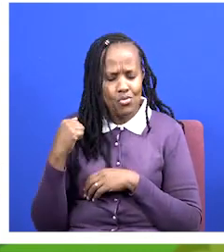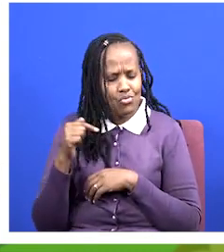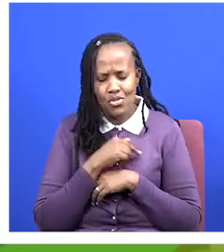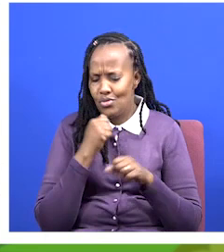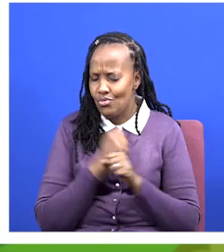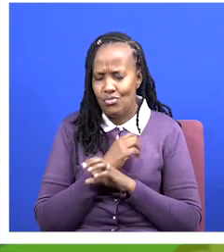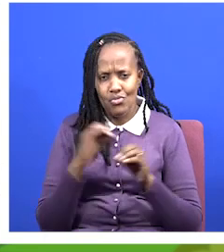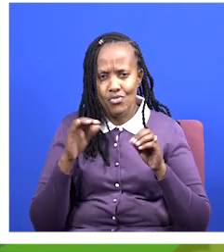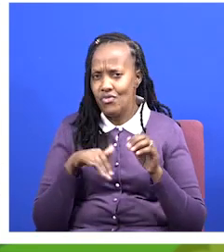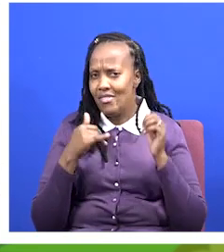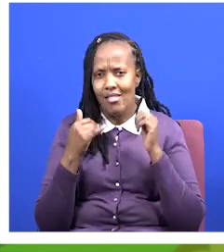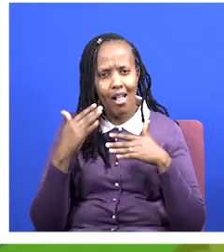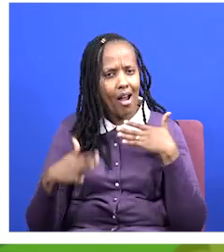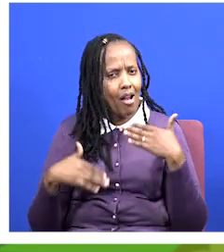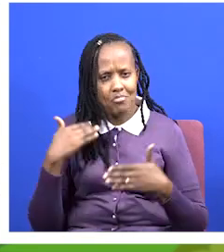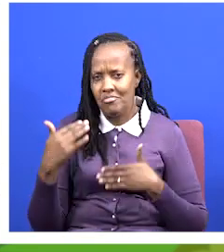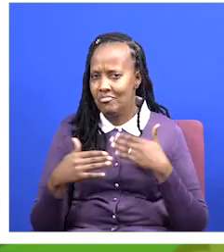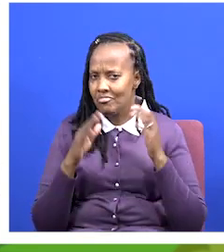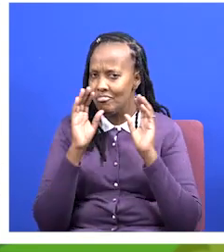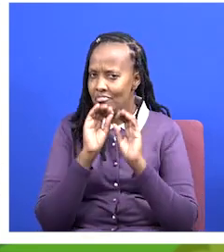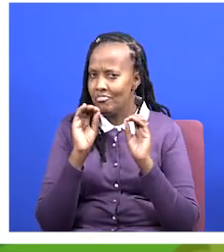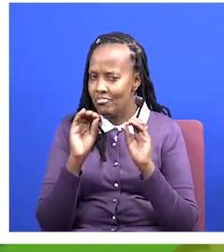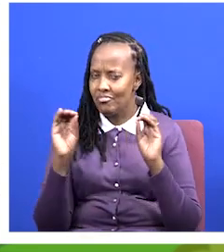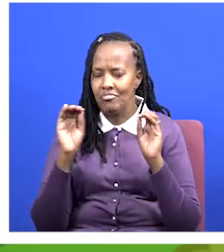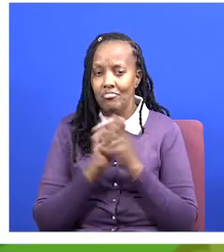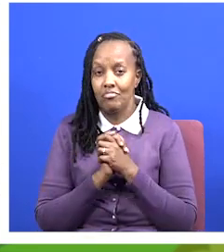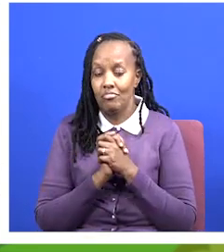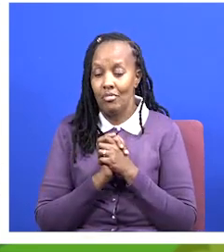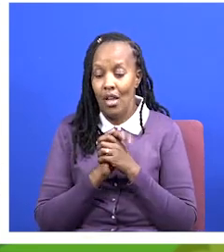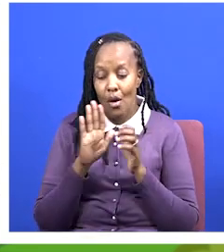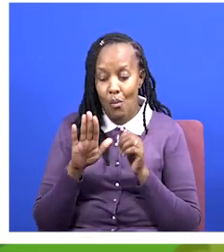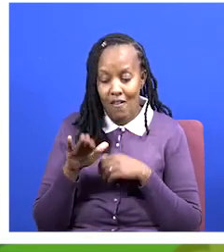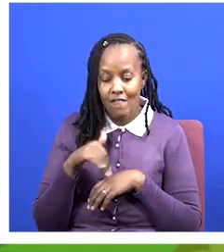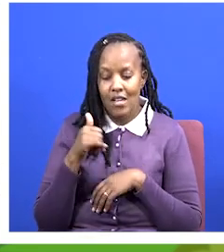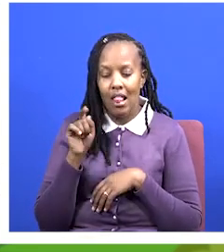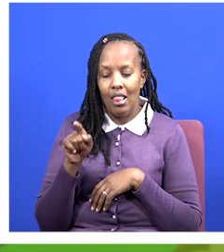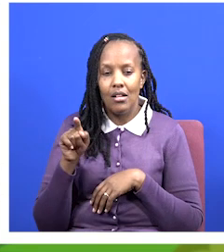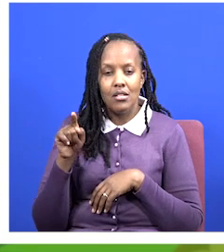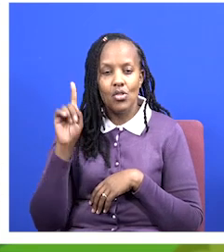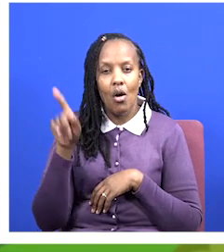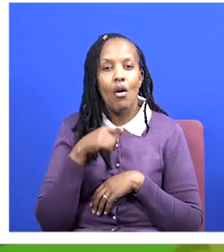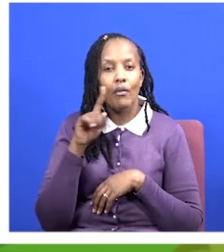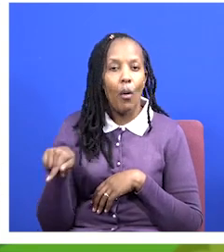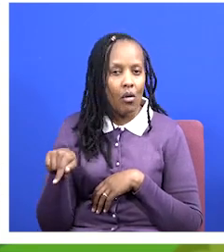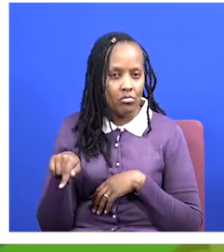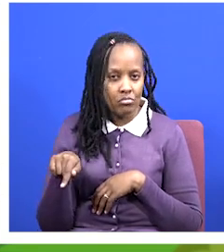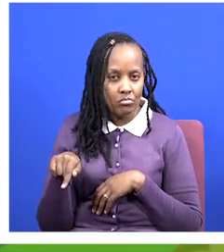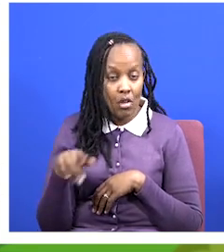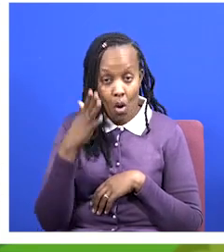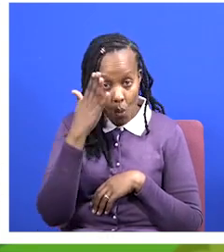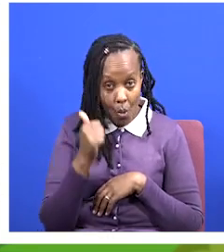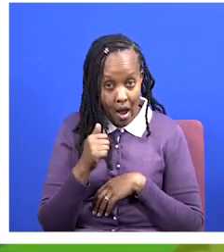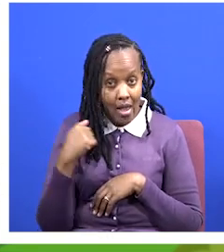We don't feel happy. We feel these actions are unfair